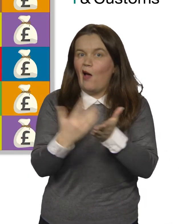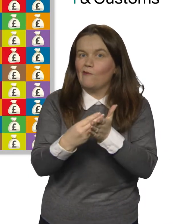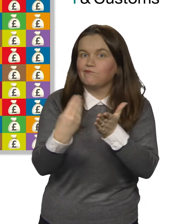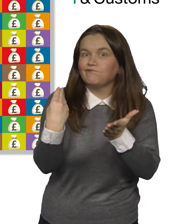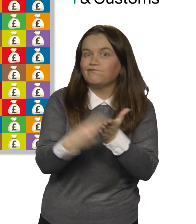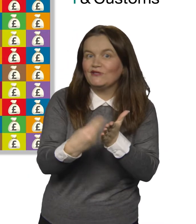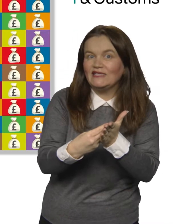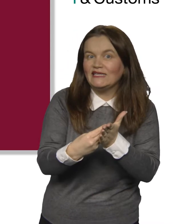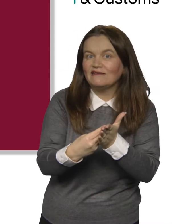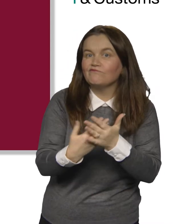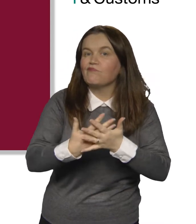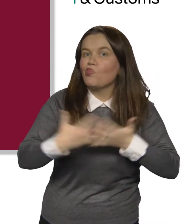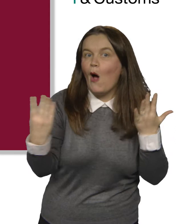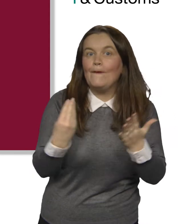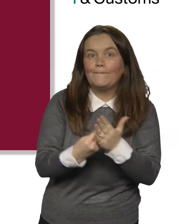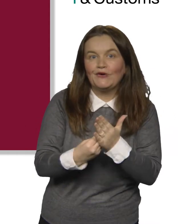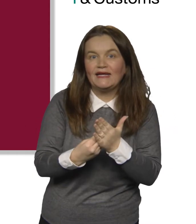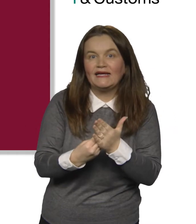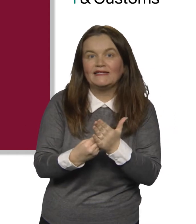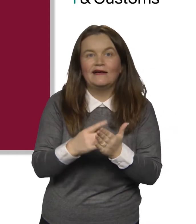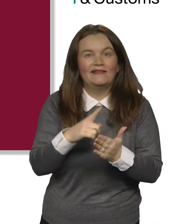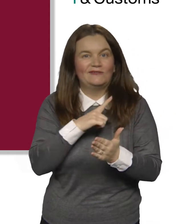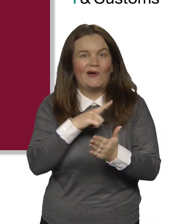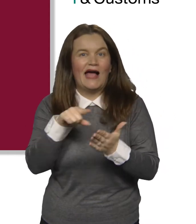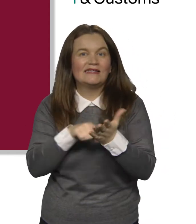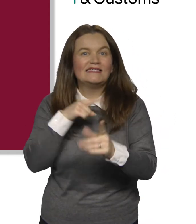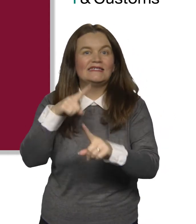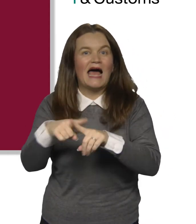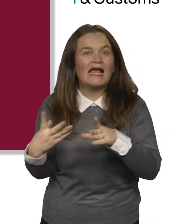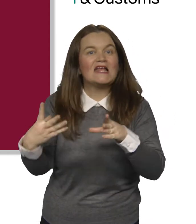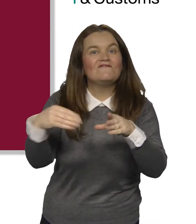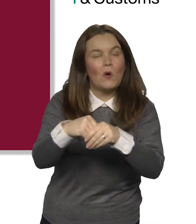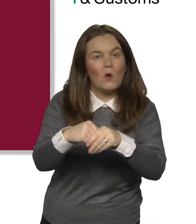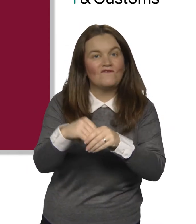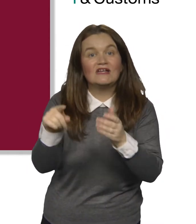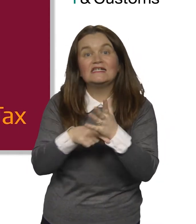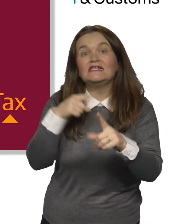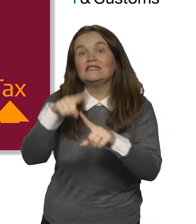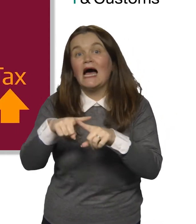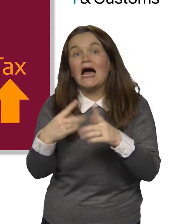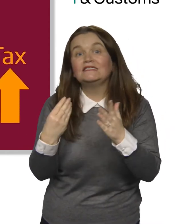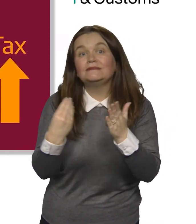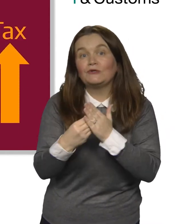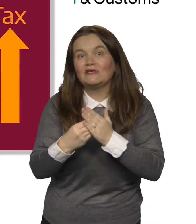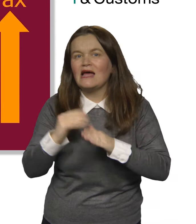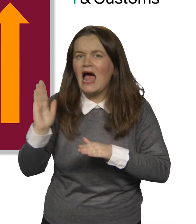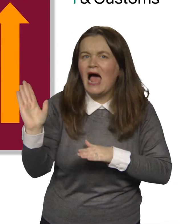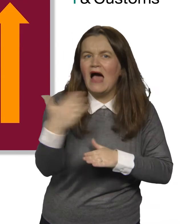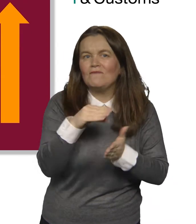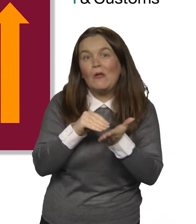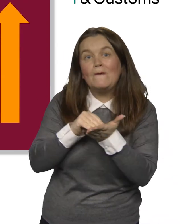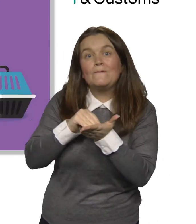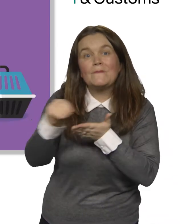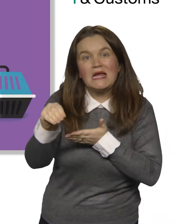it. And that's where taxes come in. Taxes are the money that everyone pays towards the important things that make